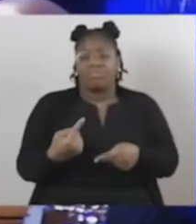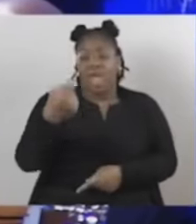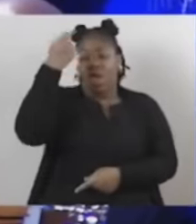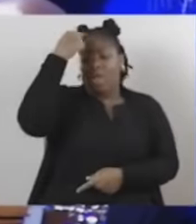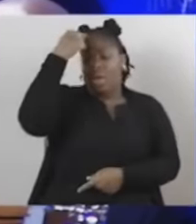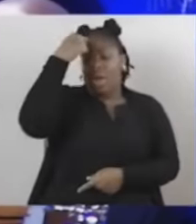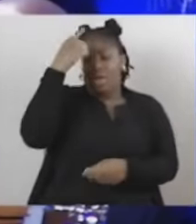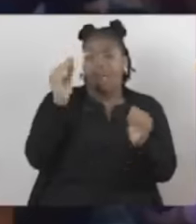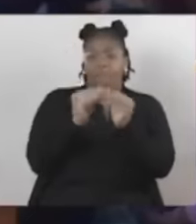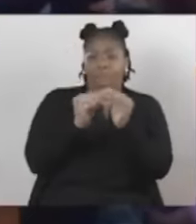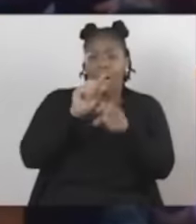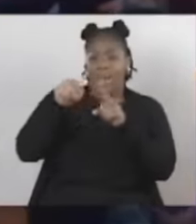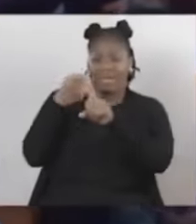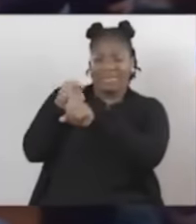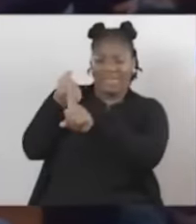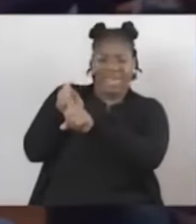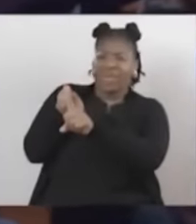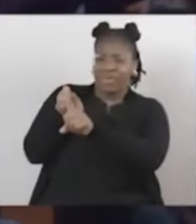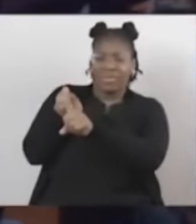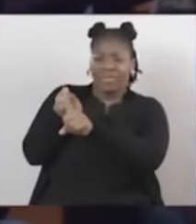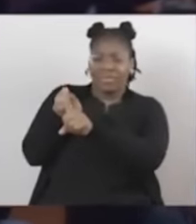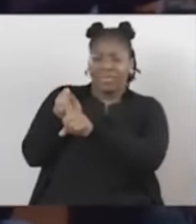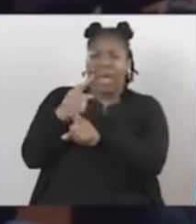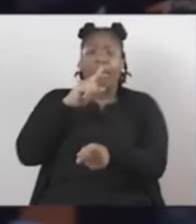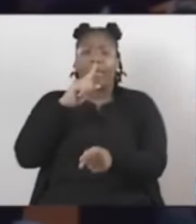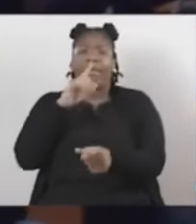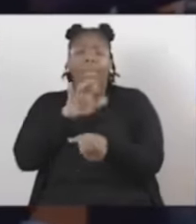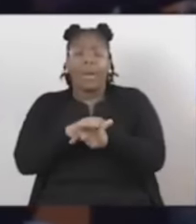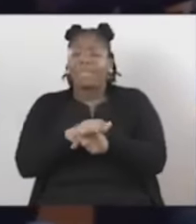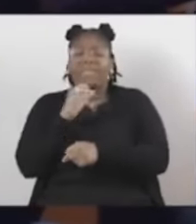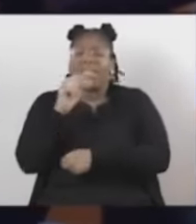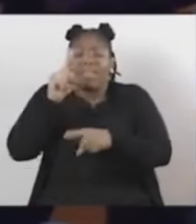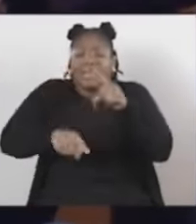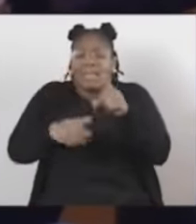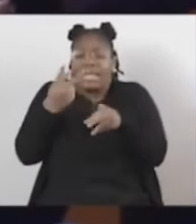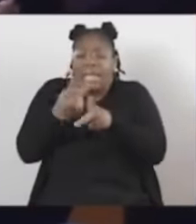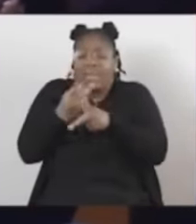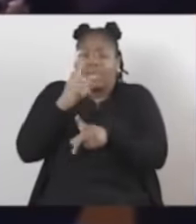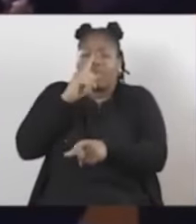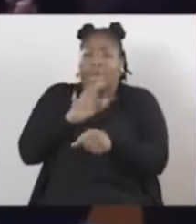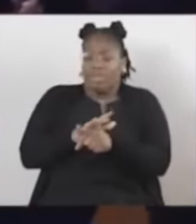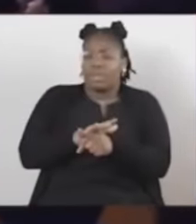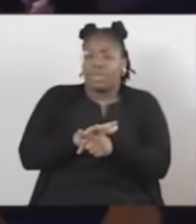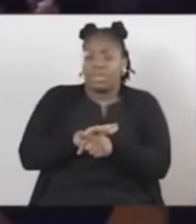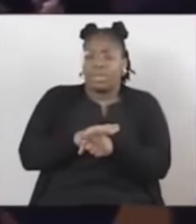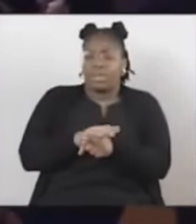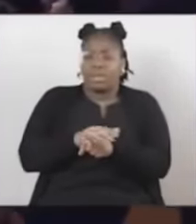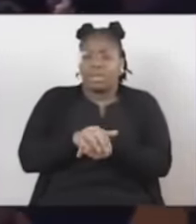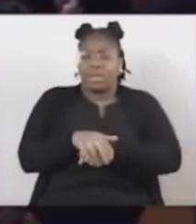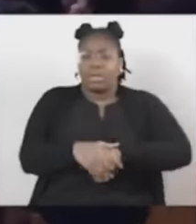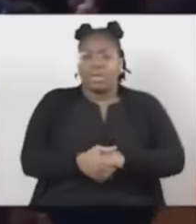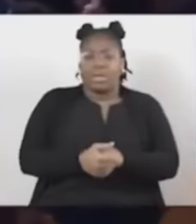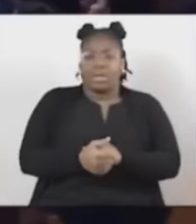in verse 33. It was mismanagement of a moment of spiritual confrontation. He went for preservation rather than